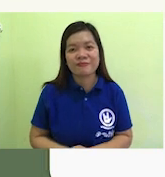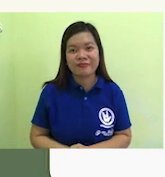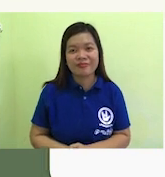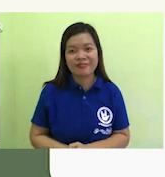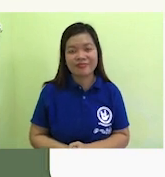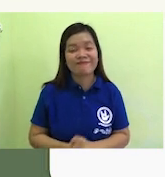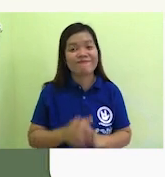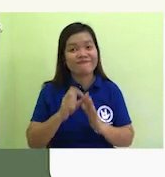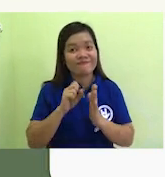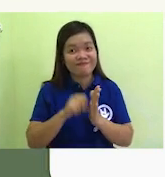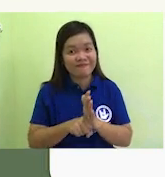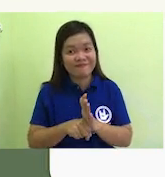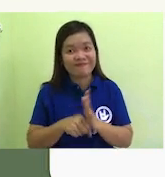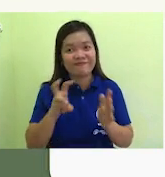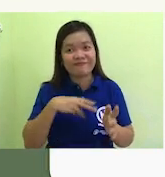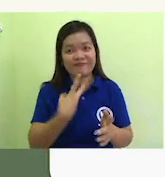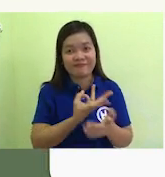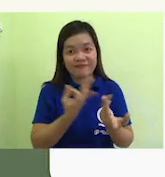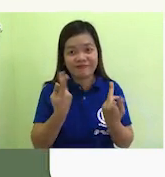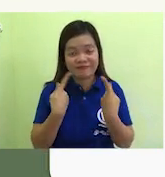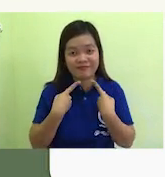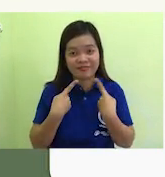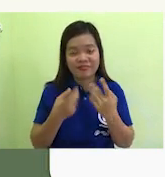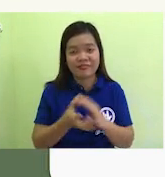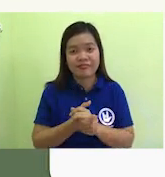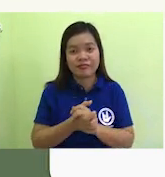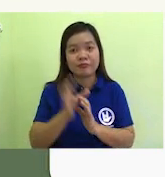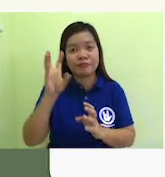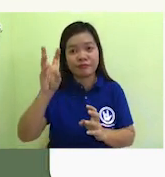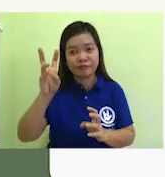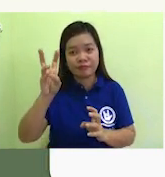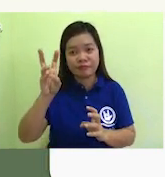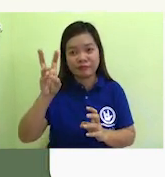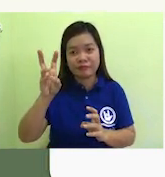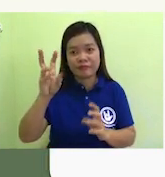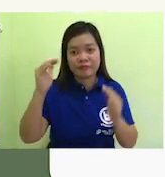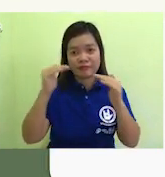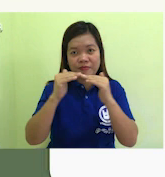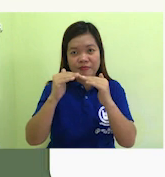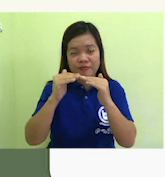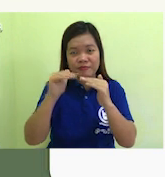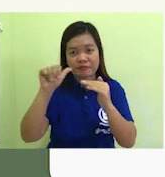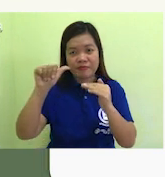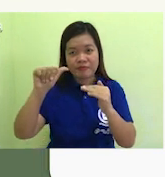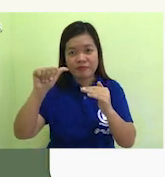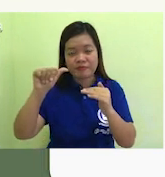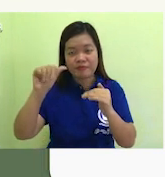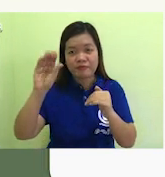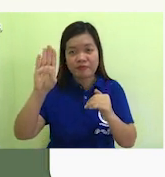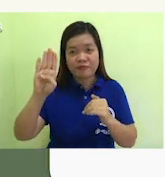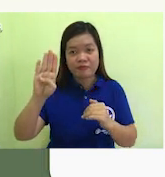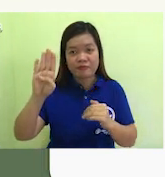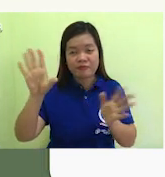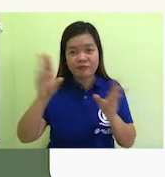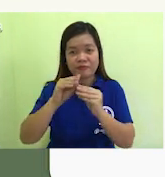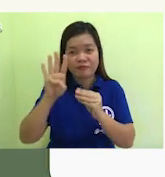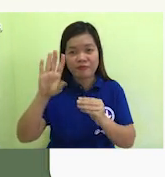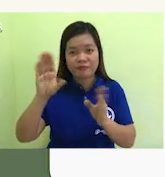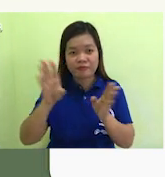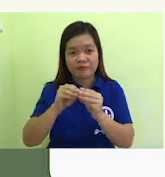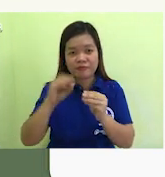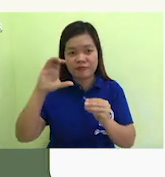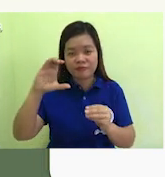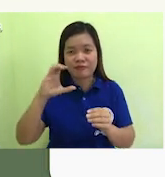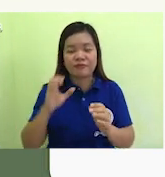c. So, we have obtained 6 equals a plus